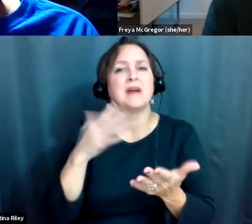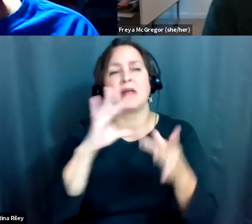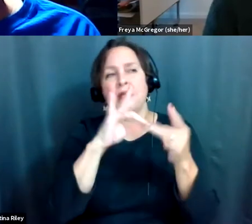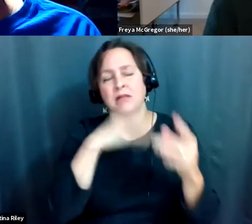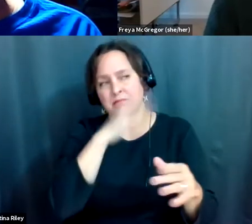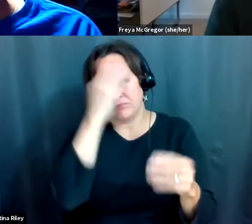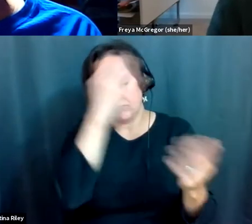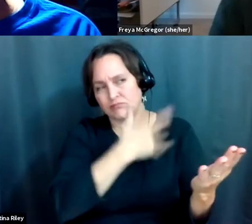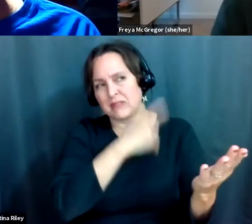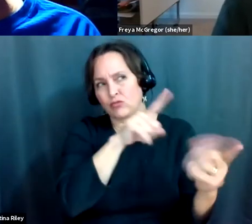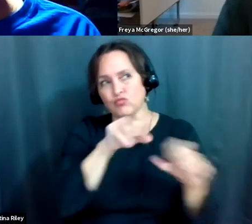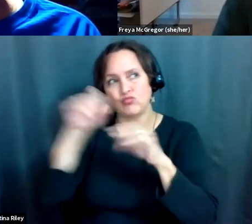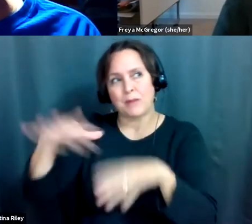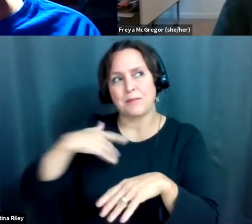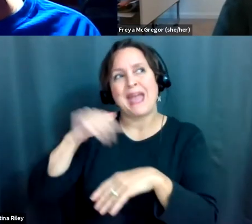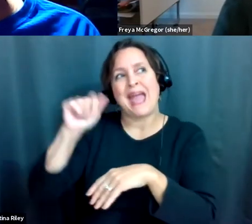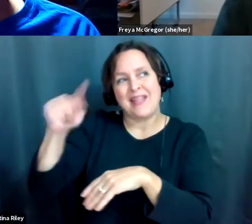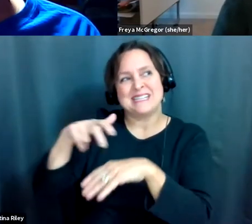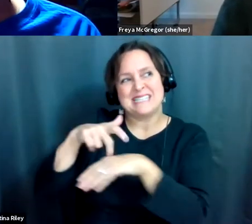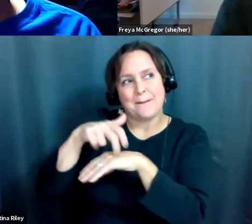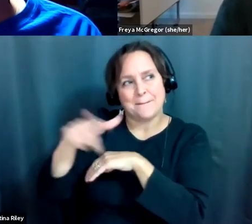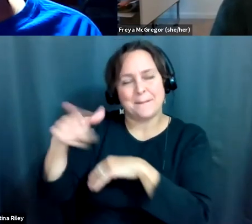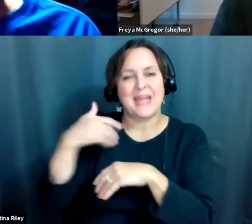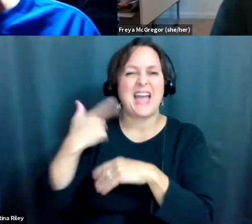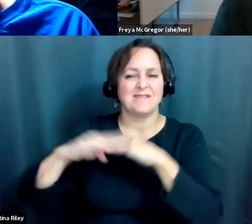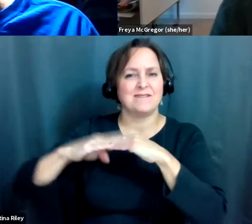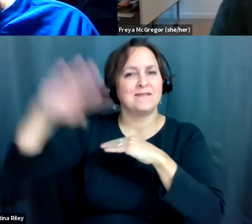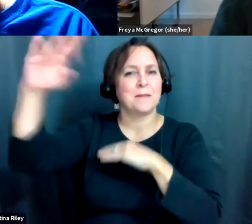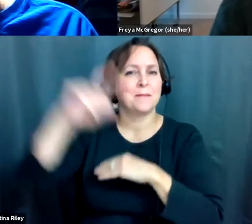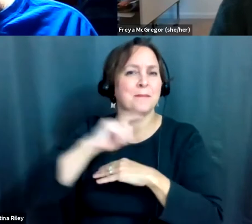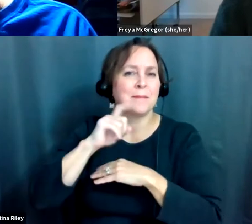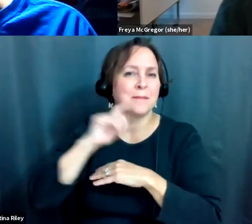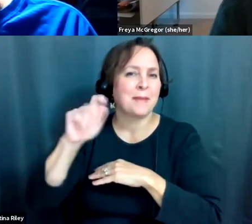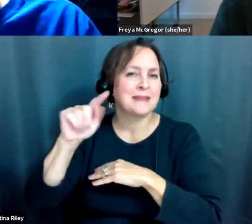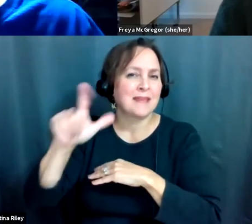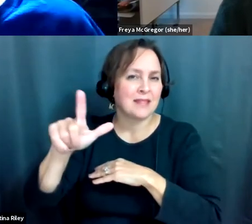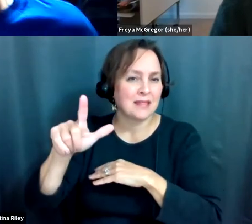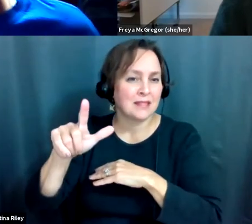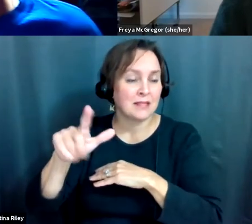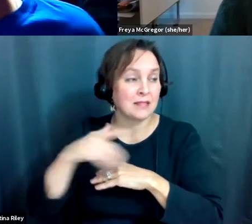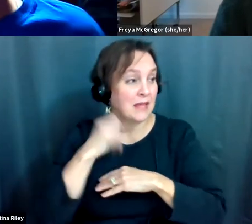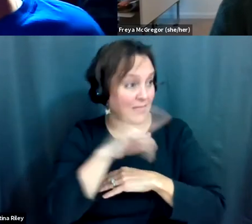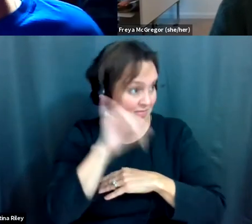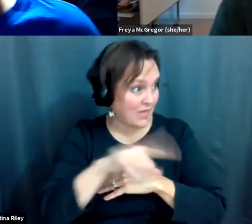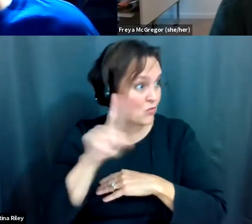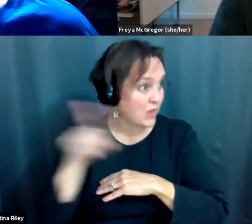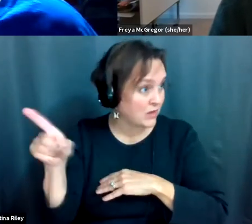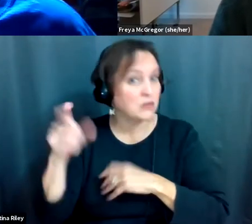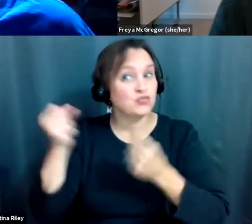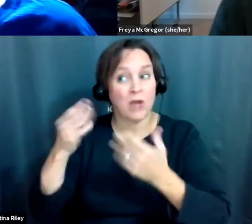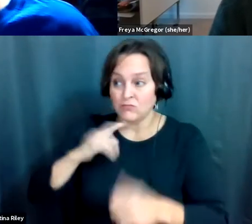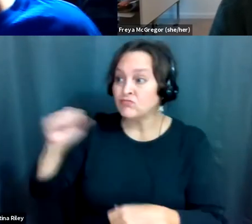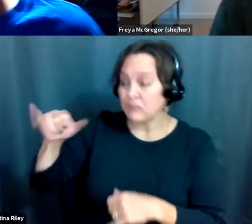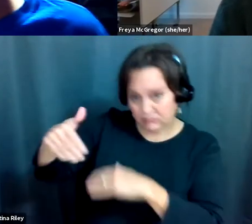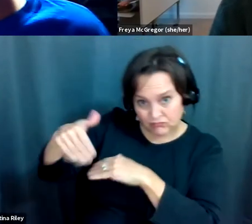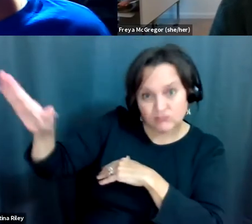off at the, at the steps at a big set of metal steps. And I said, is that where we are? And the driver said, yes. And